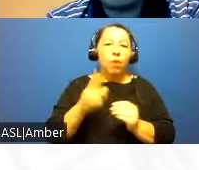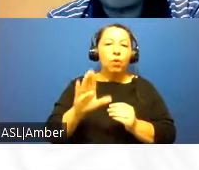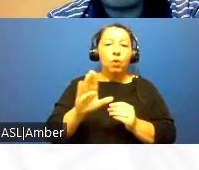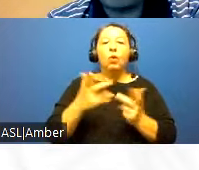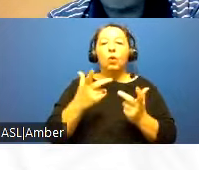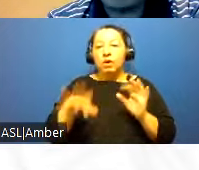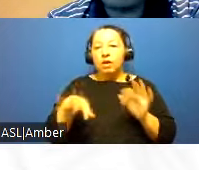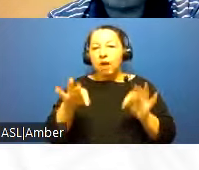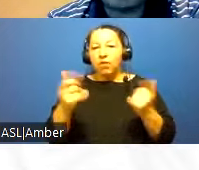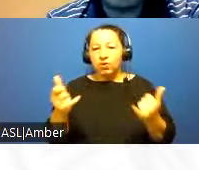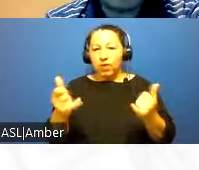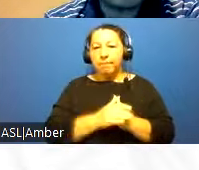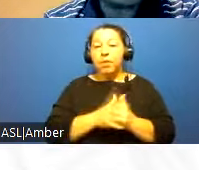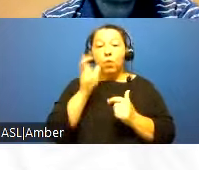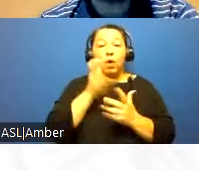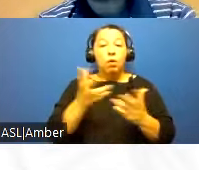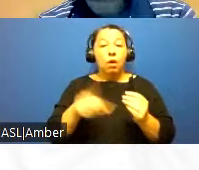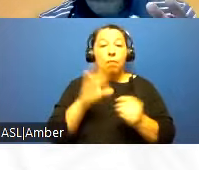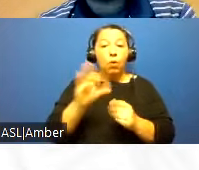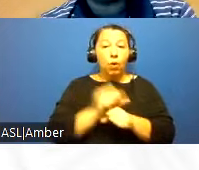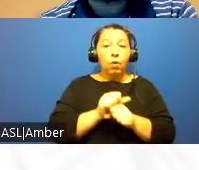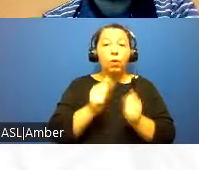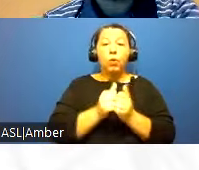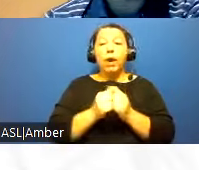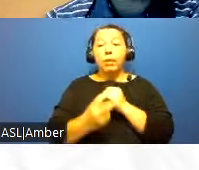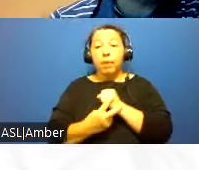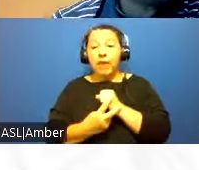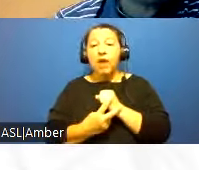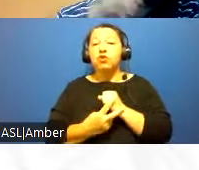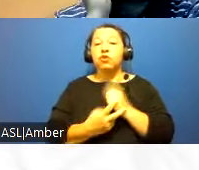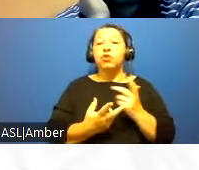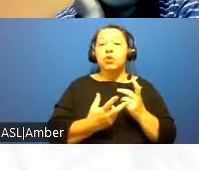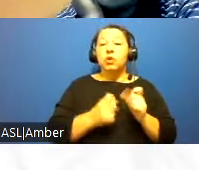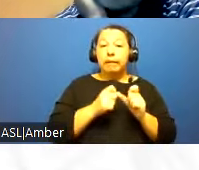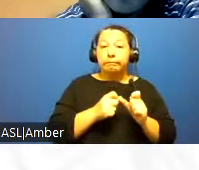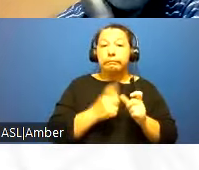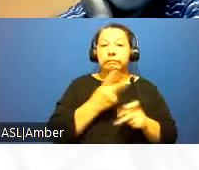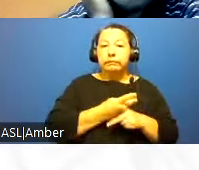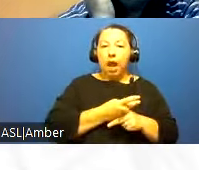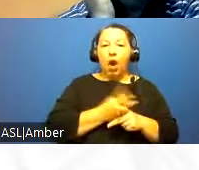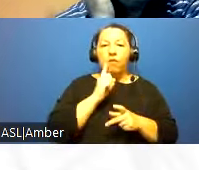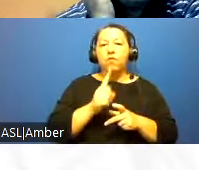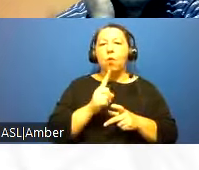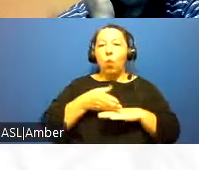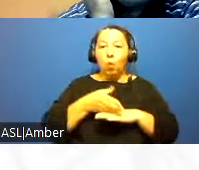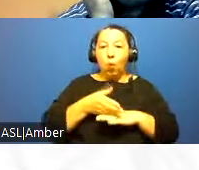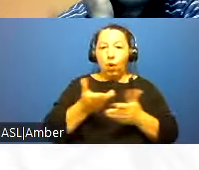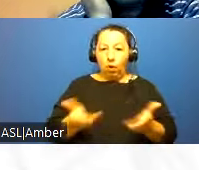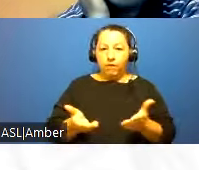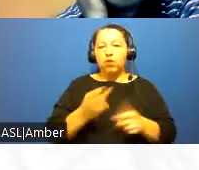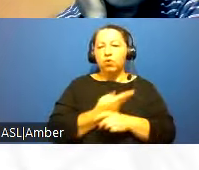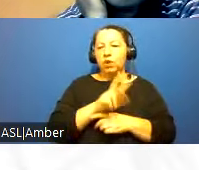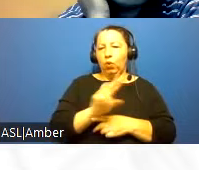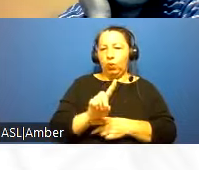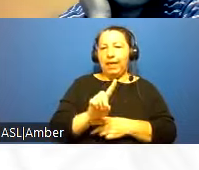bit about her work with the preservation and conservation of the wooden artifacts and how she's using 3D technology as a means